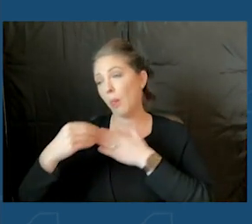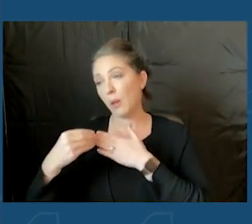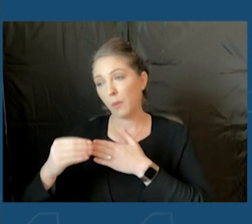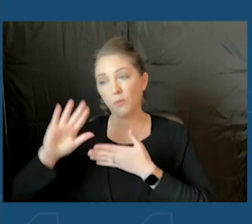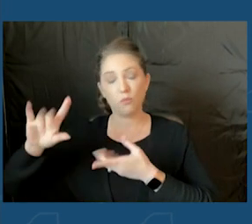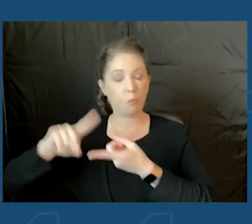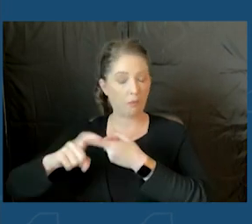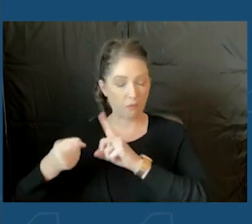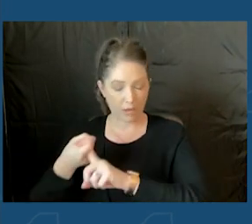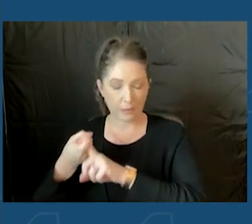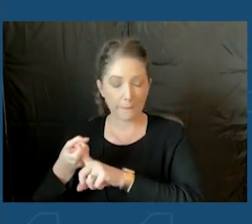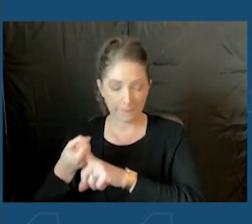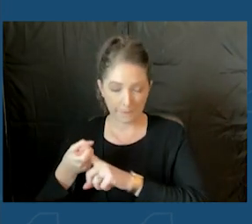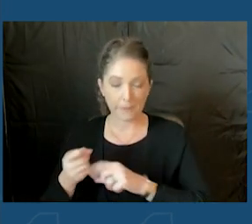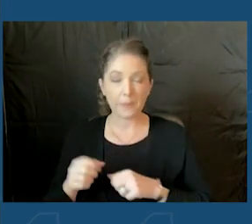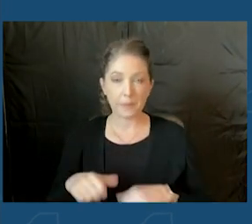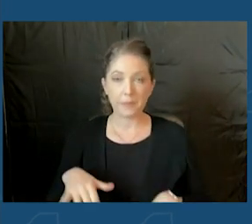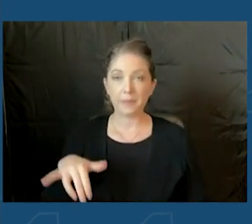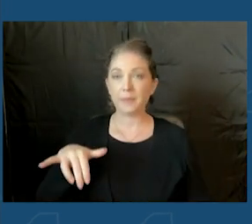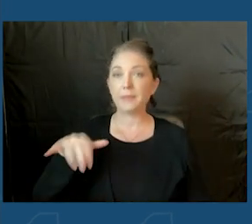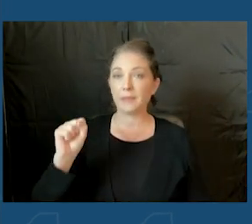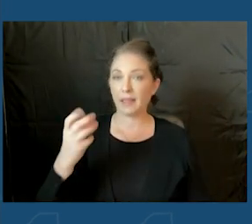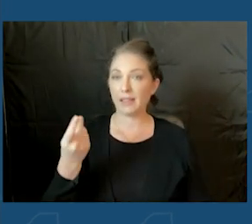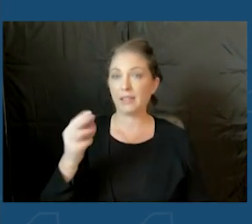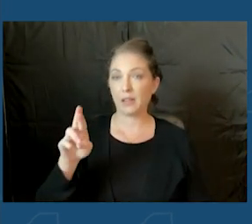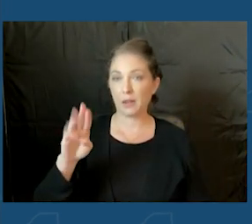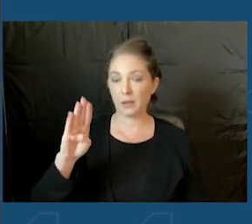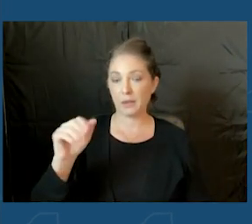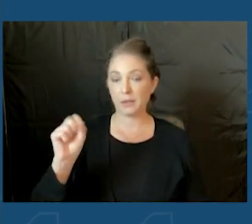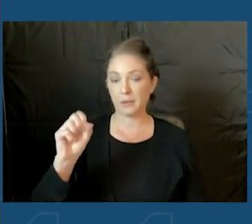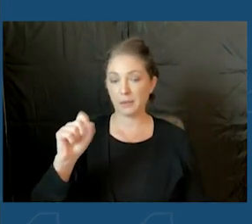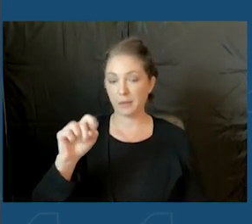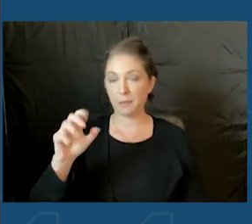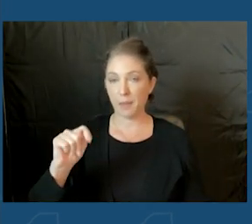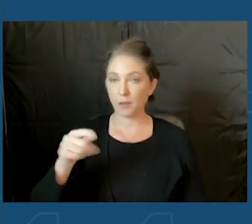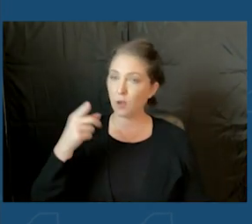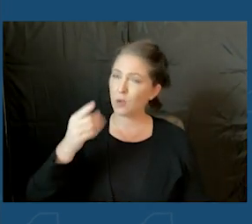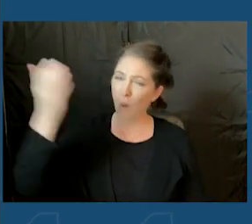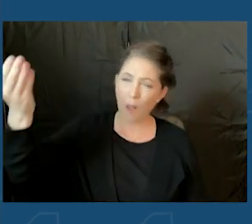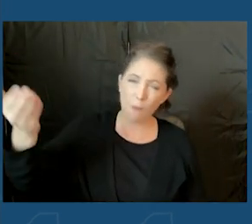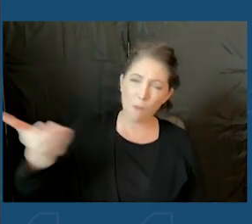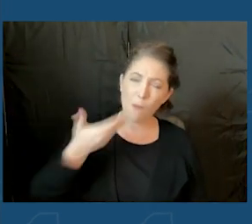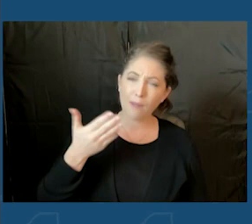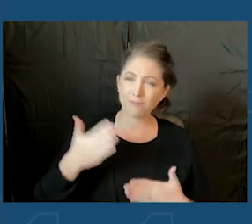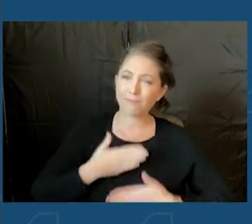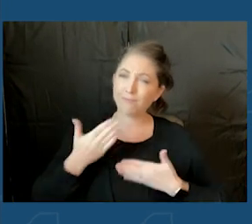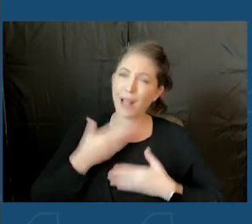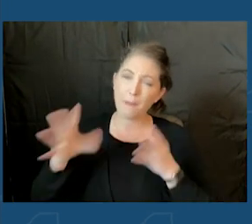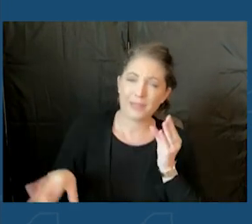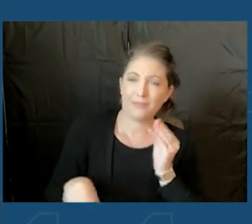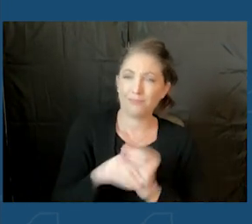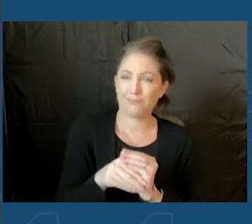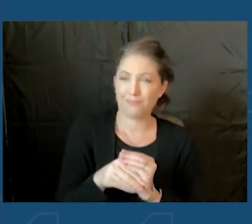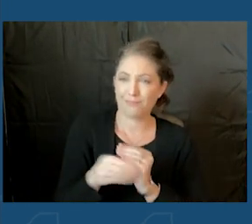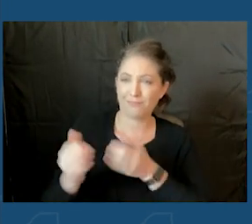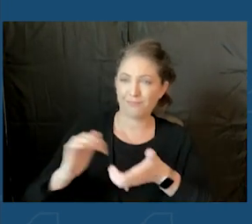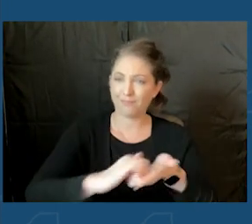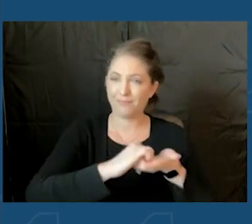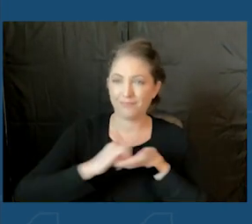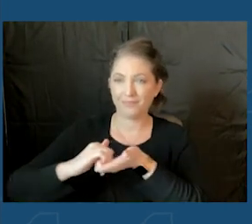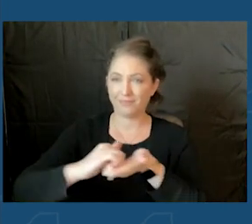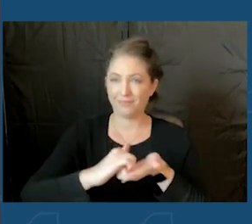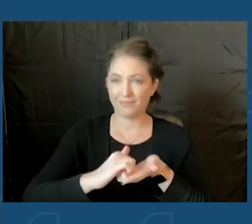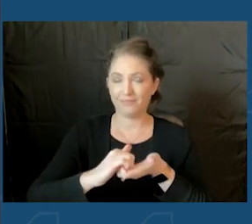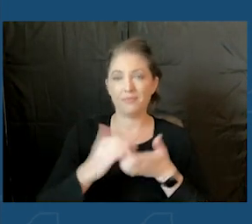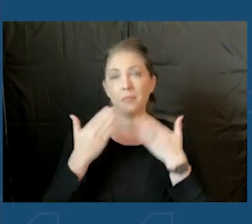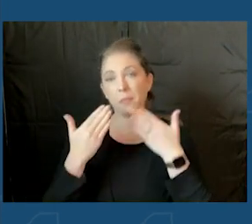friendship. And yes, Dr. Bassett, you are a welcome addition. Thank you so very much for being here. And Ms.